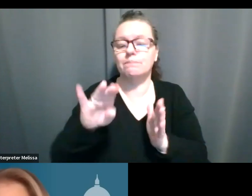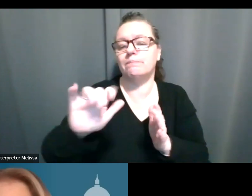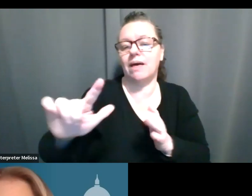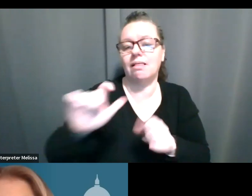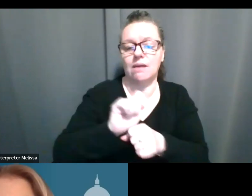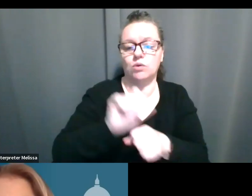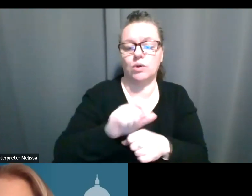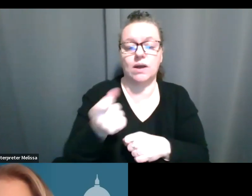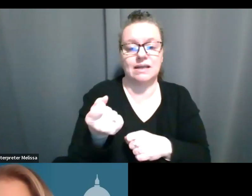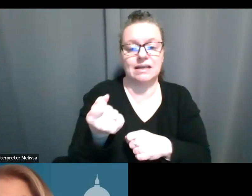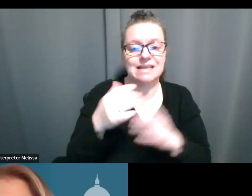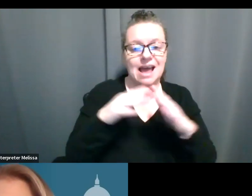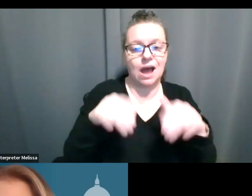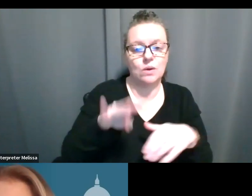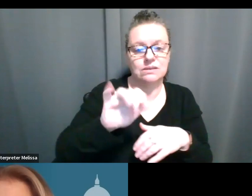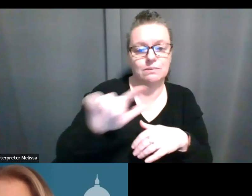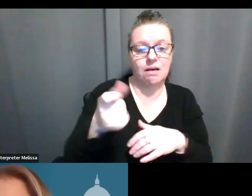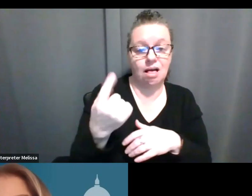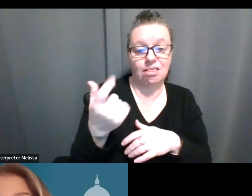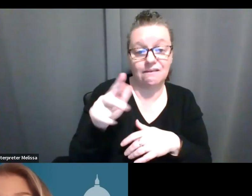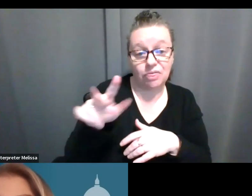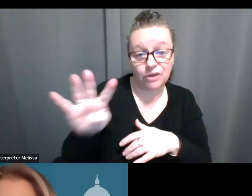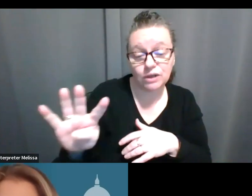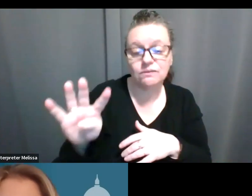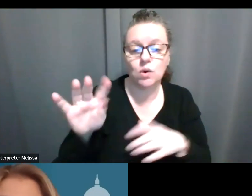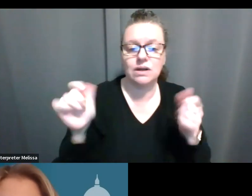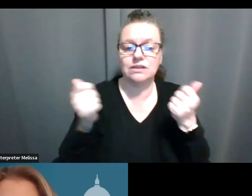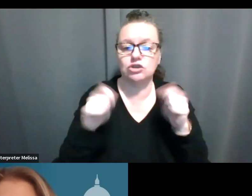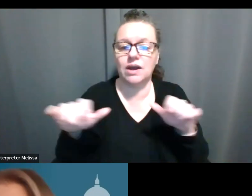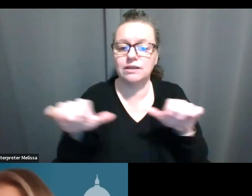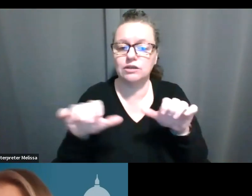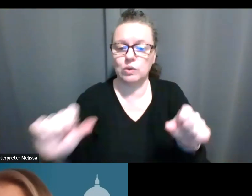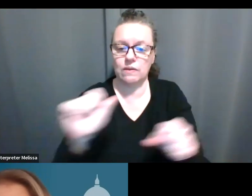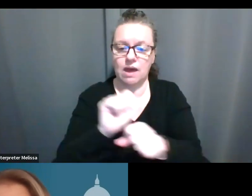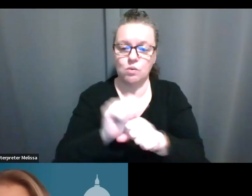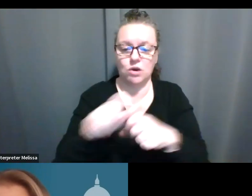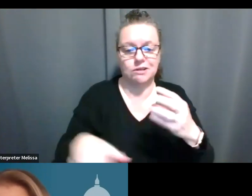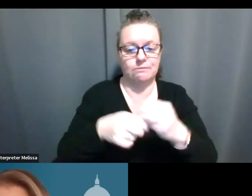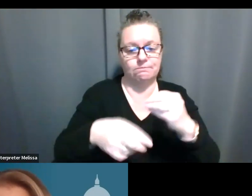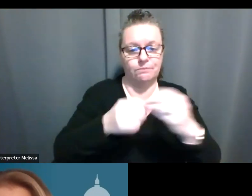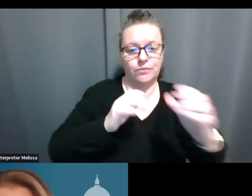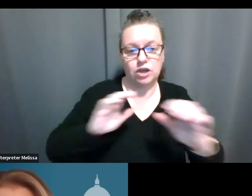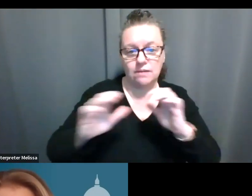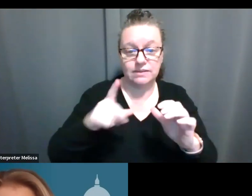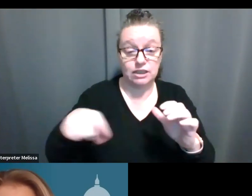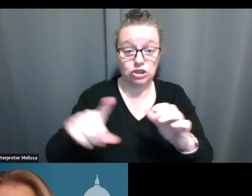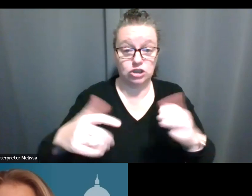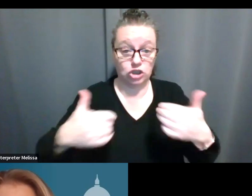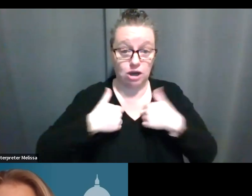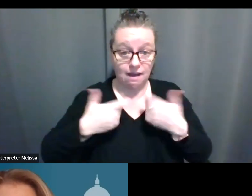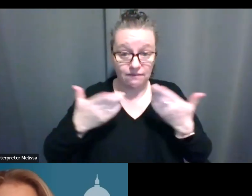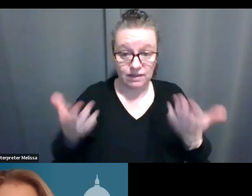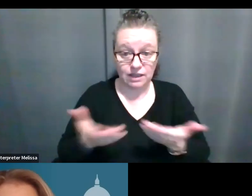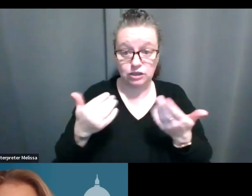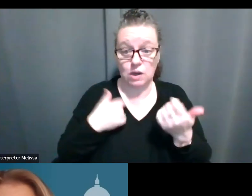Bill 1134, is trying to do some of that work, which builds on all the conversations that you're having here. So I'm